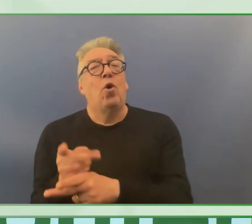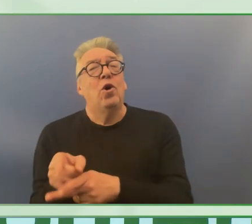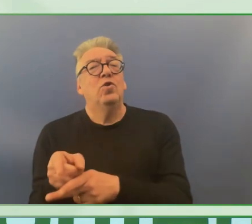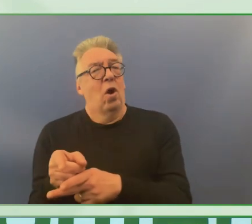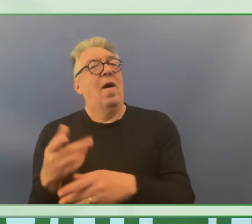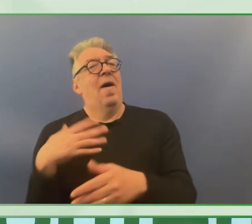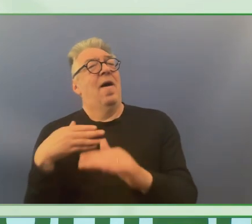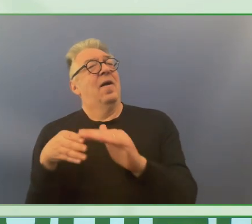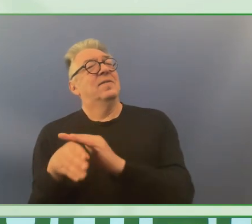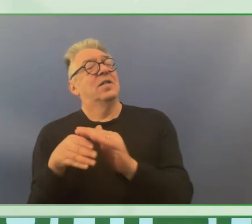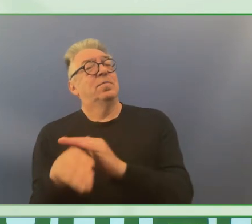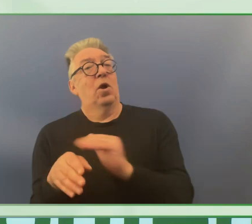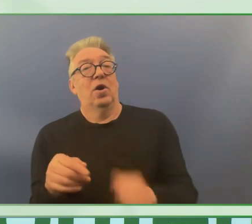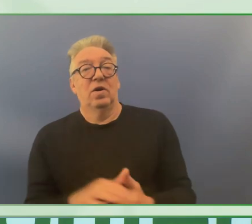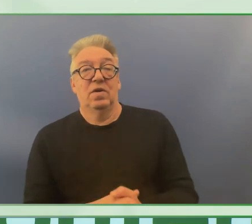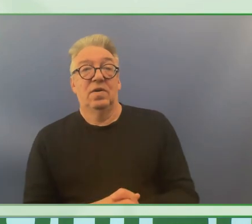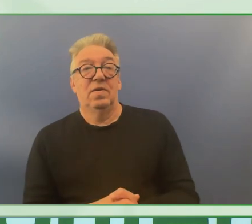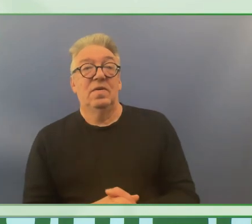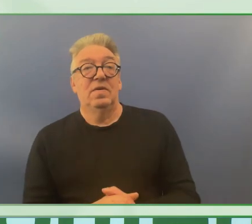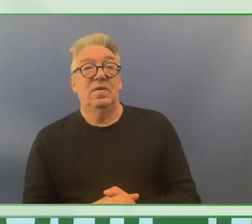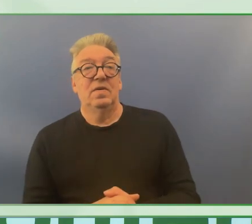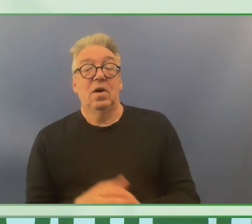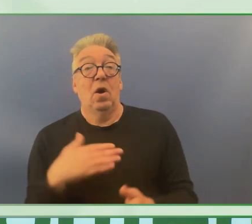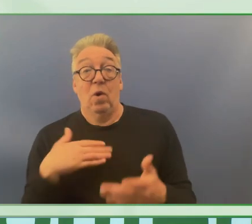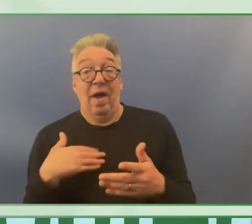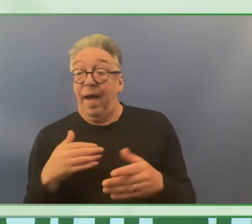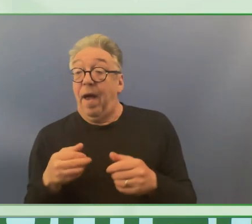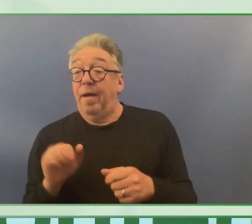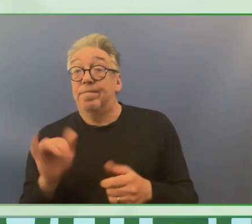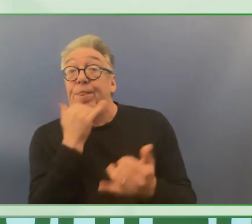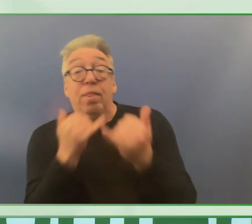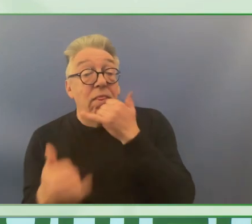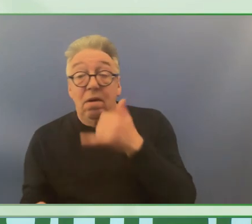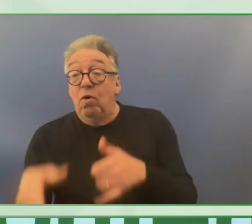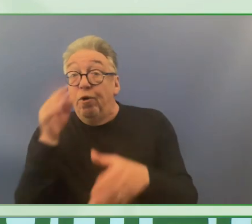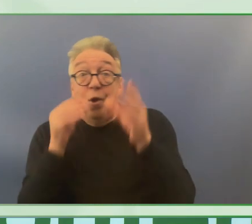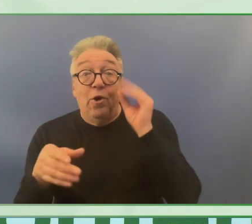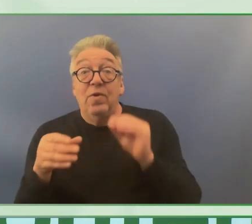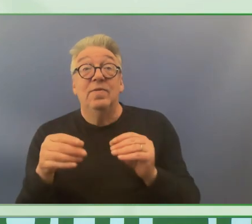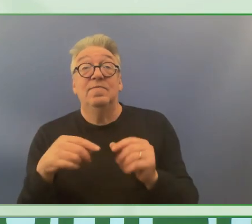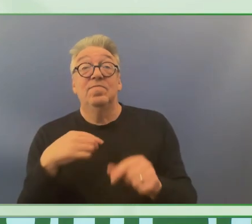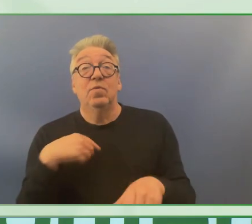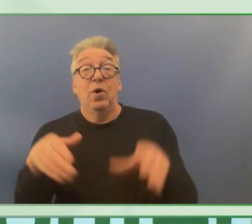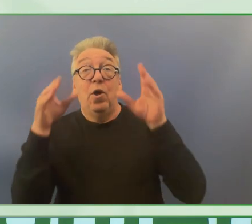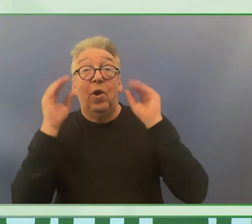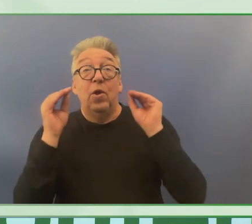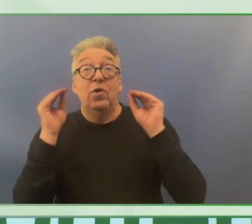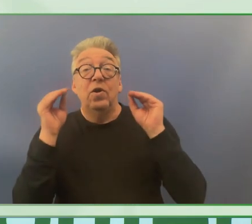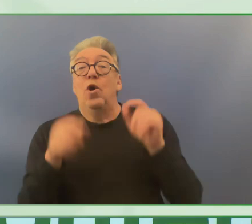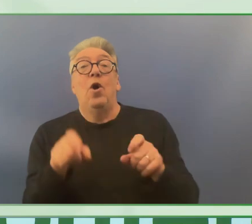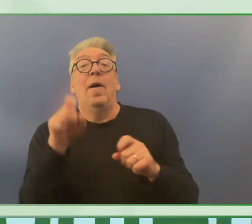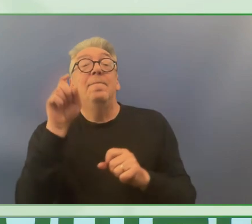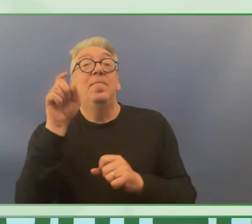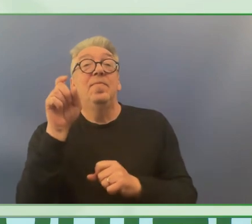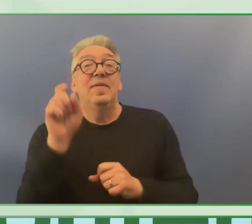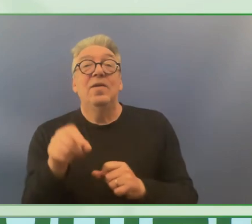things by trial and error. And we learned that you have to actually go one step further from the WCAG standards and